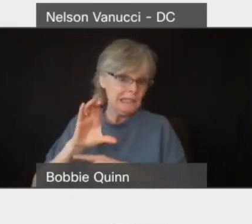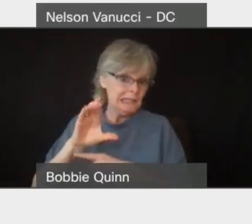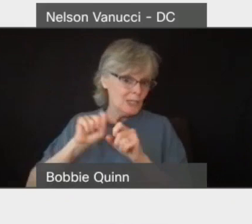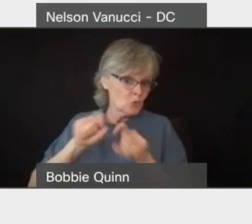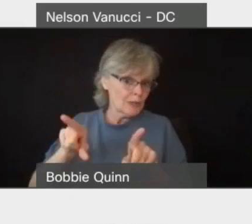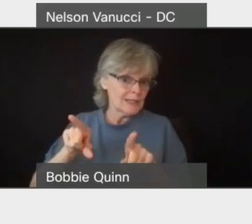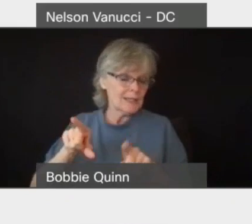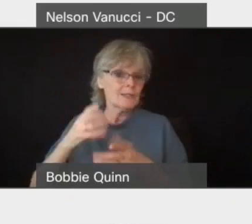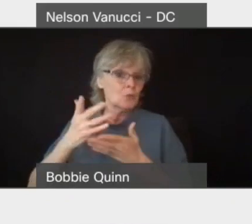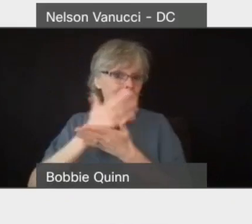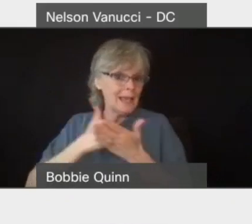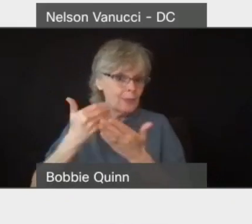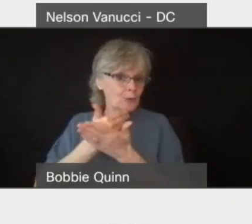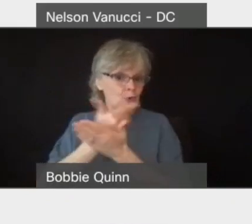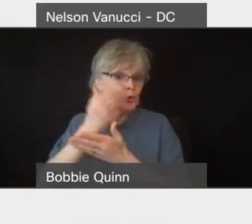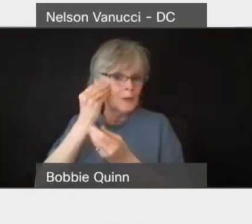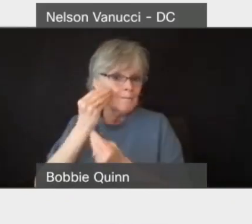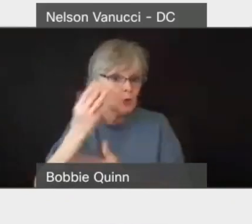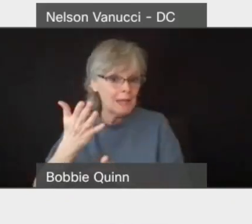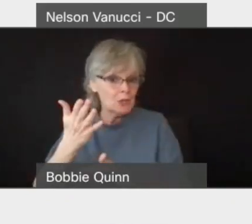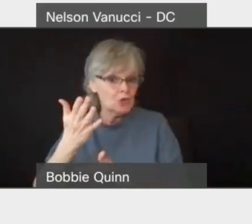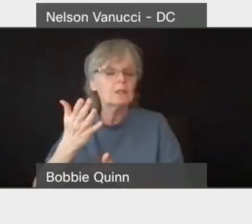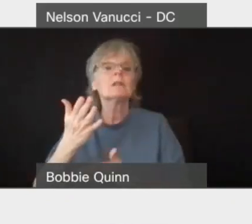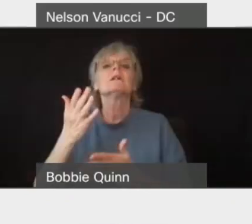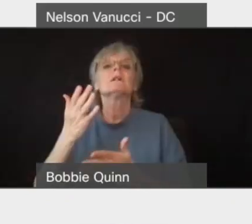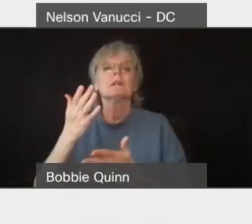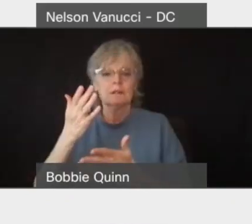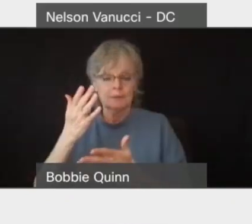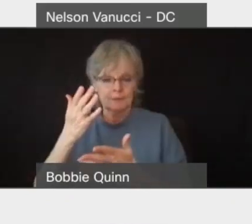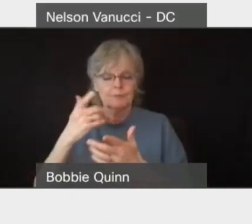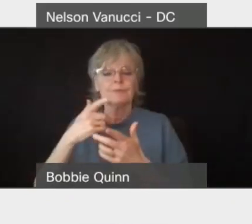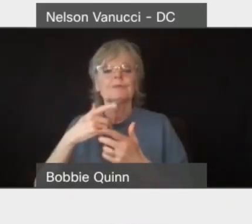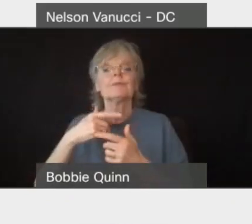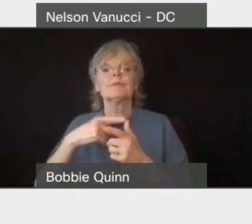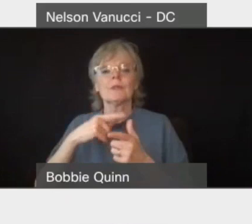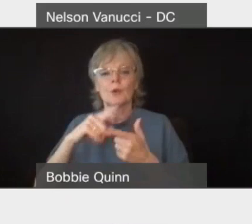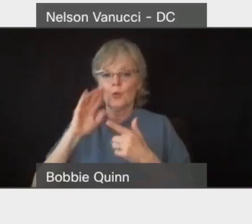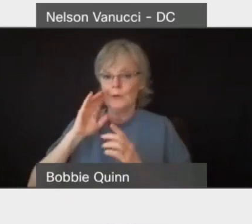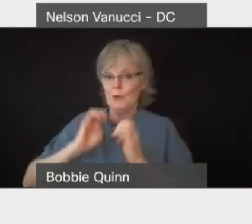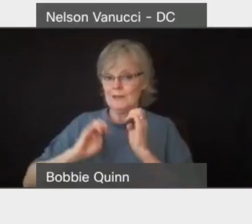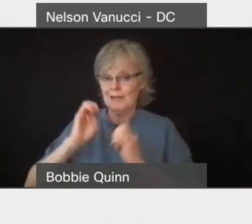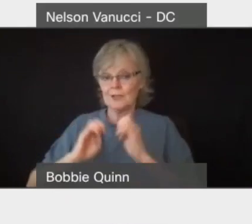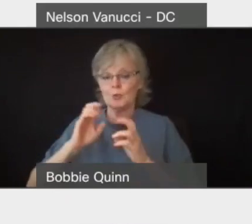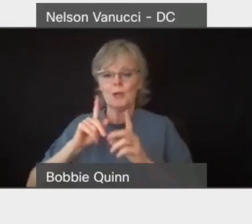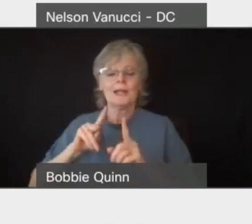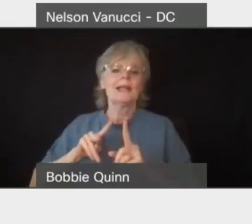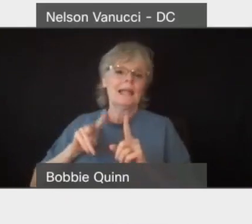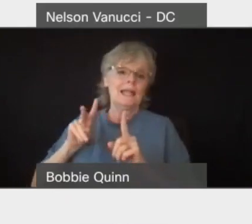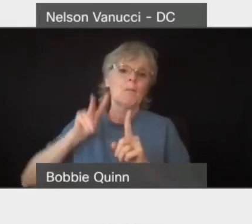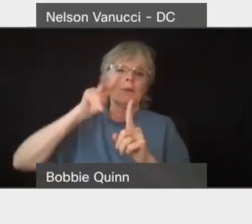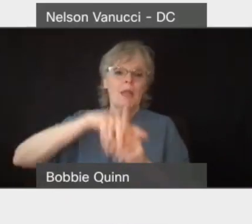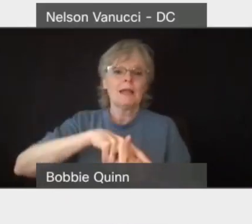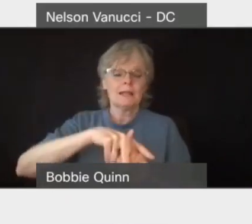information to evaluate and apply as is best for